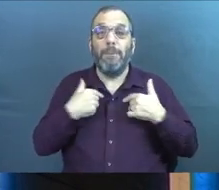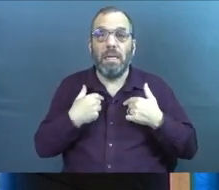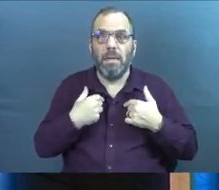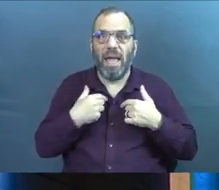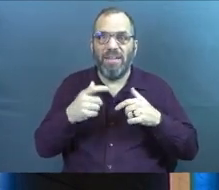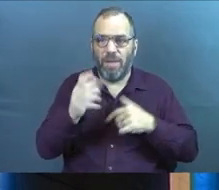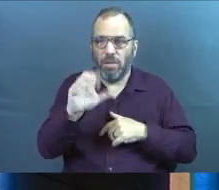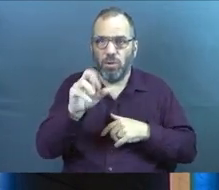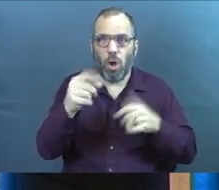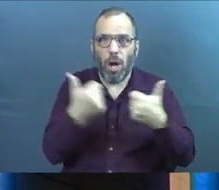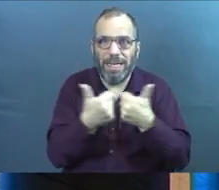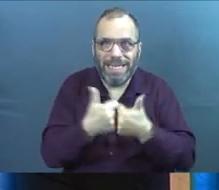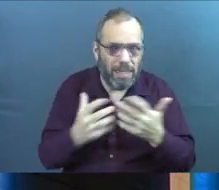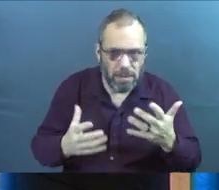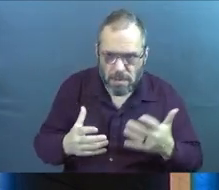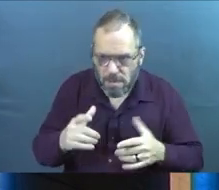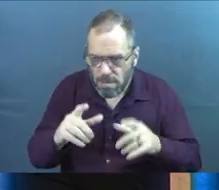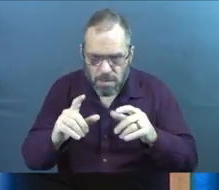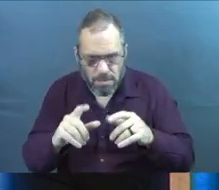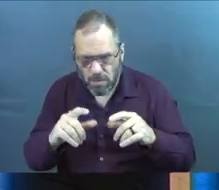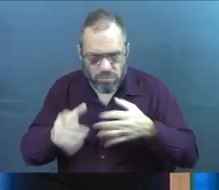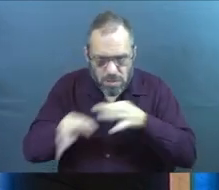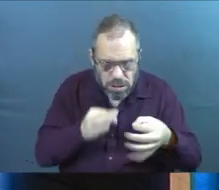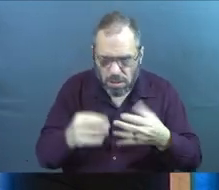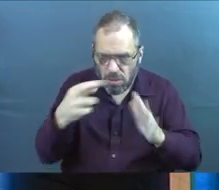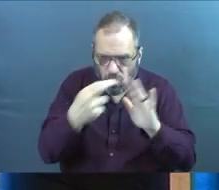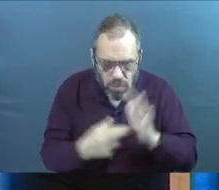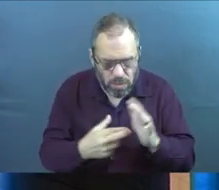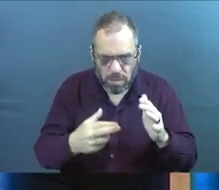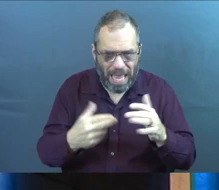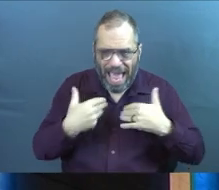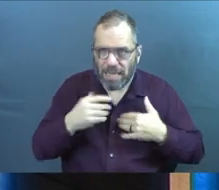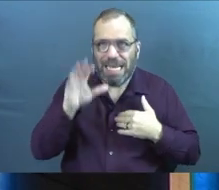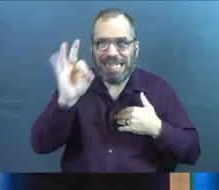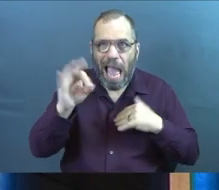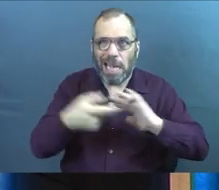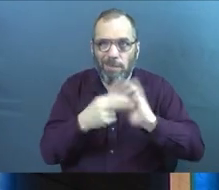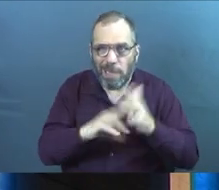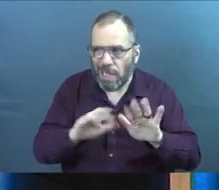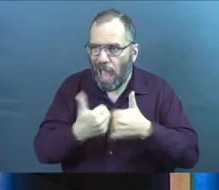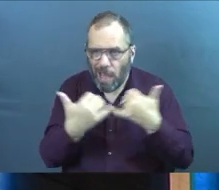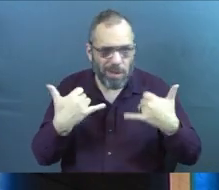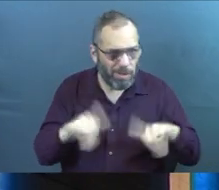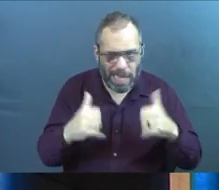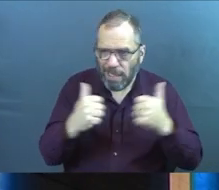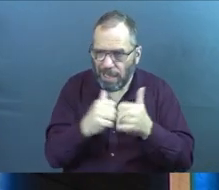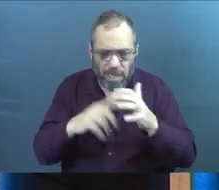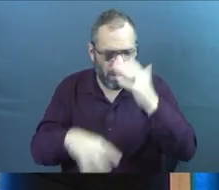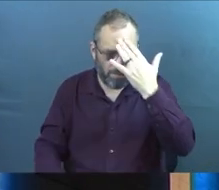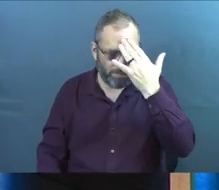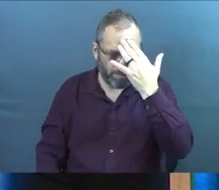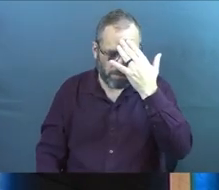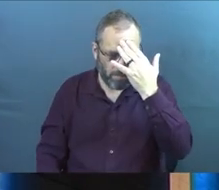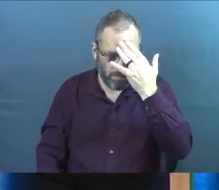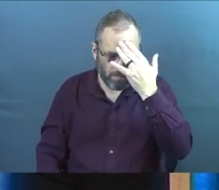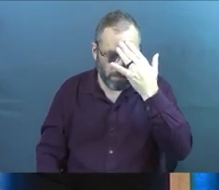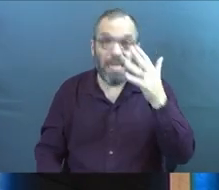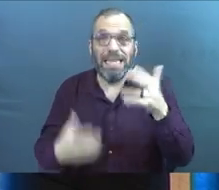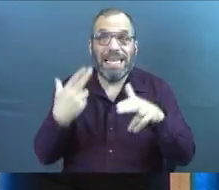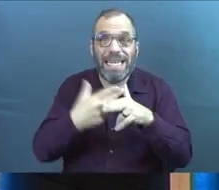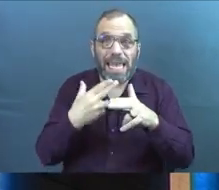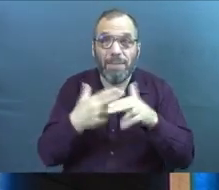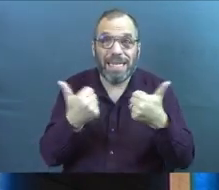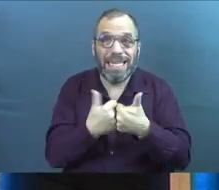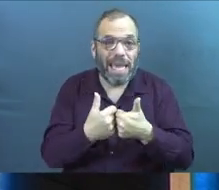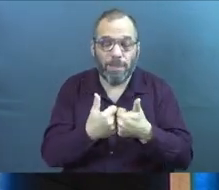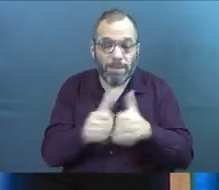if it's like a card game that's really intense, you're like, this card means this. I'm like, this card has 9 different meanings. How do you even play this? You lost me at the title. You know what I mean?